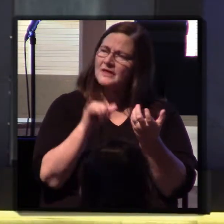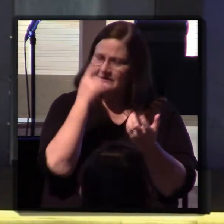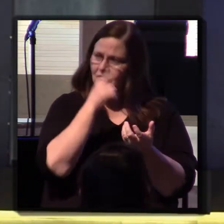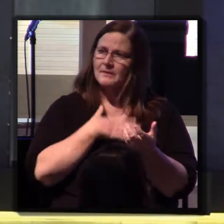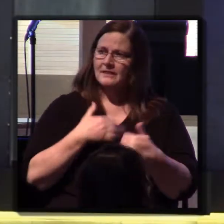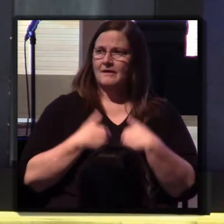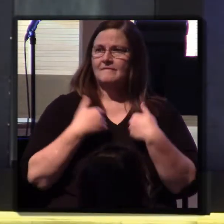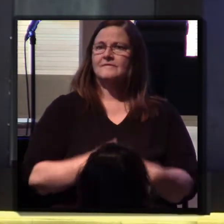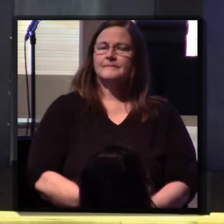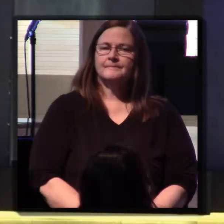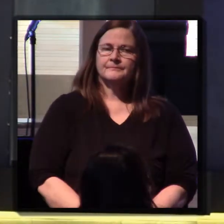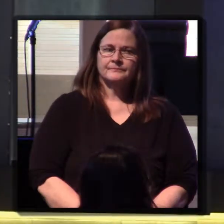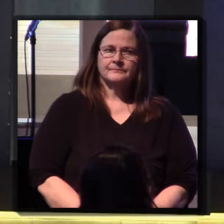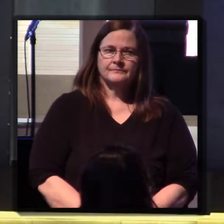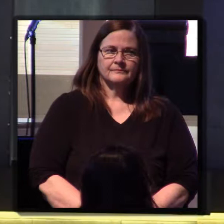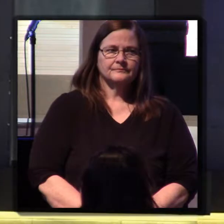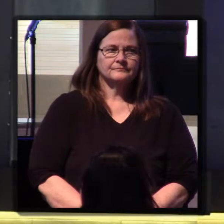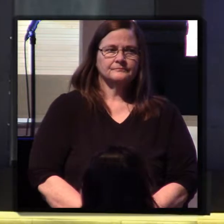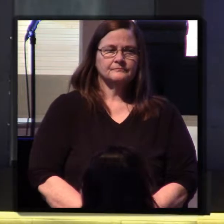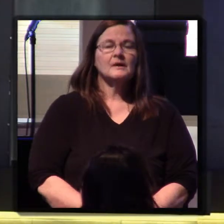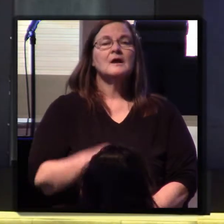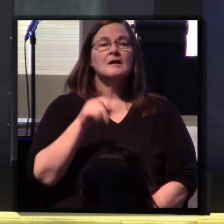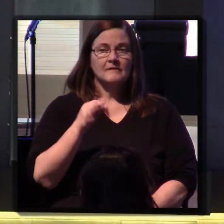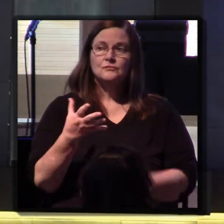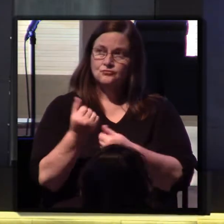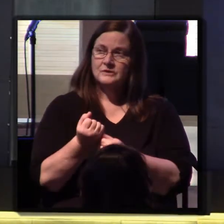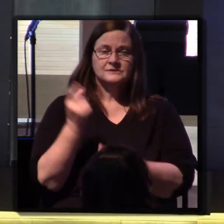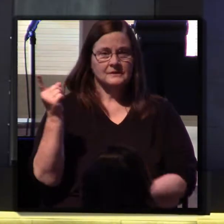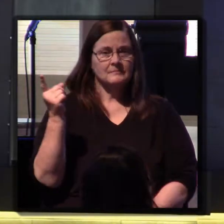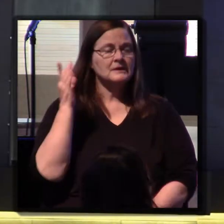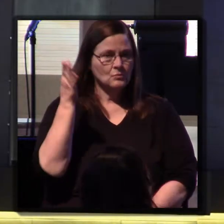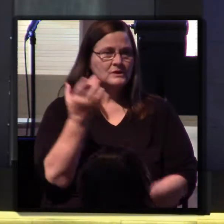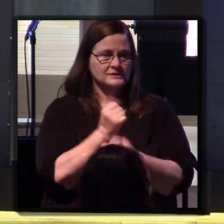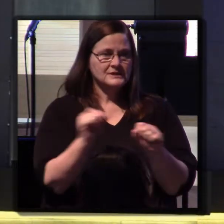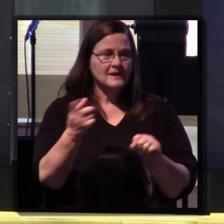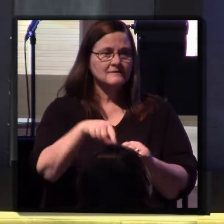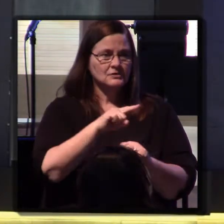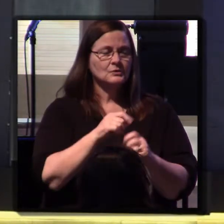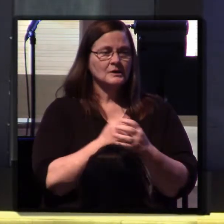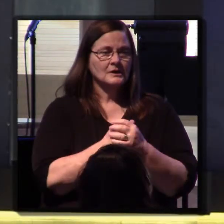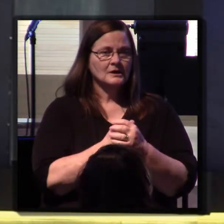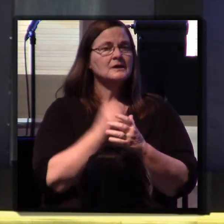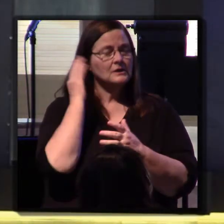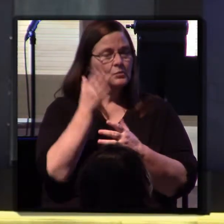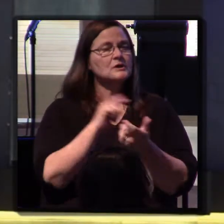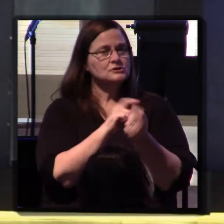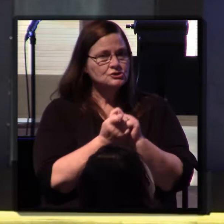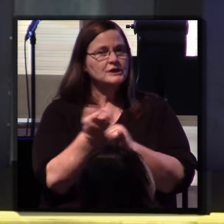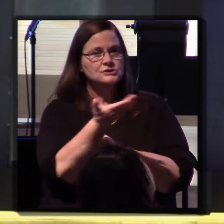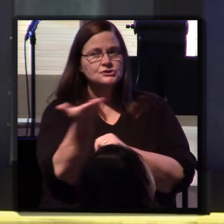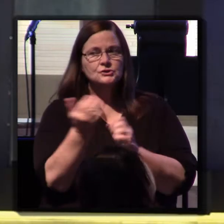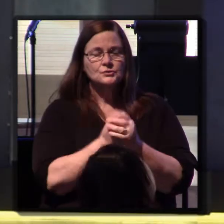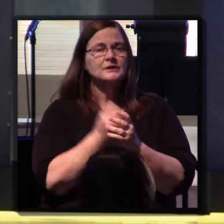of Jesus, and I believe that, and I want that for my life. And if you put your trust